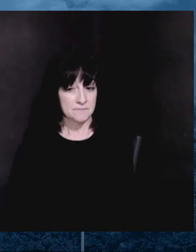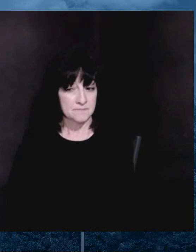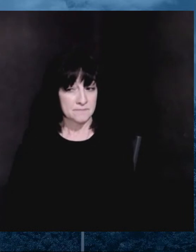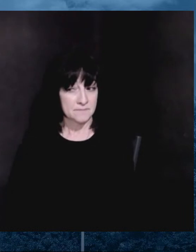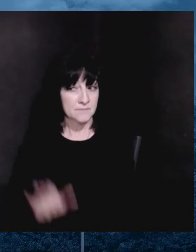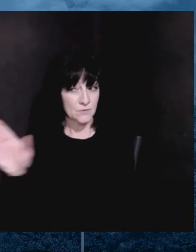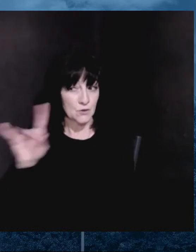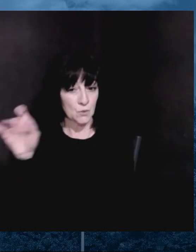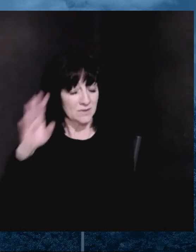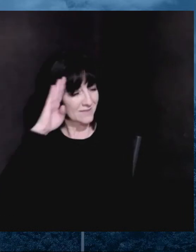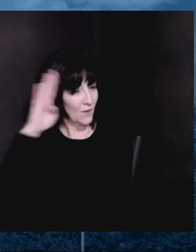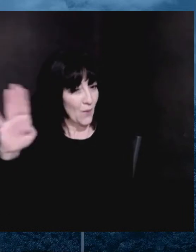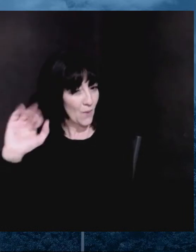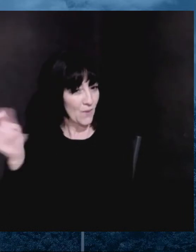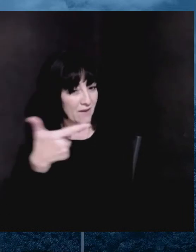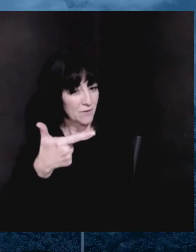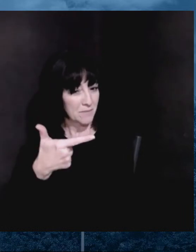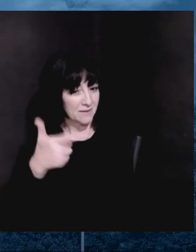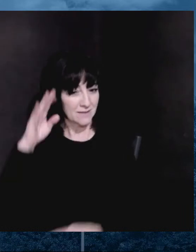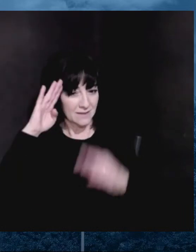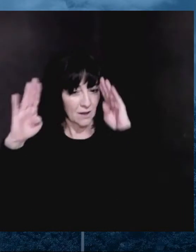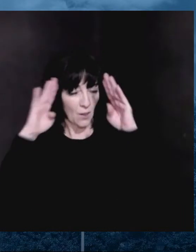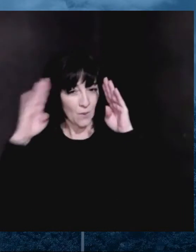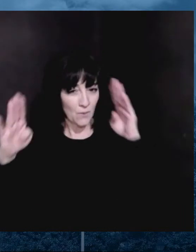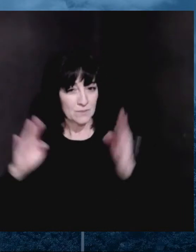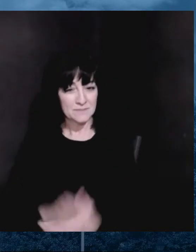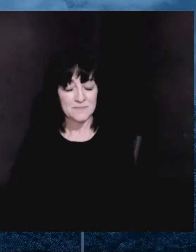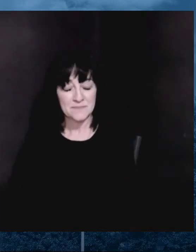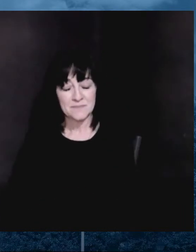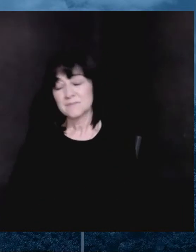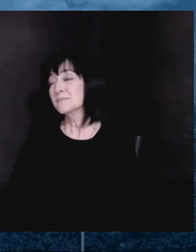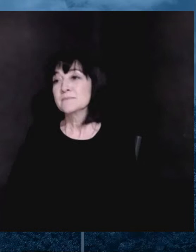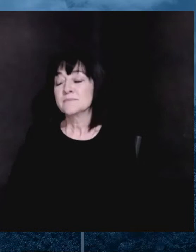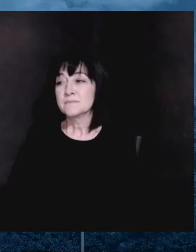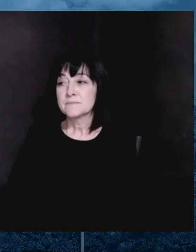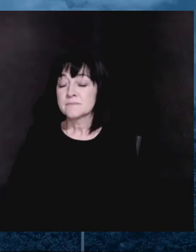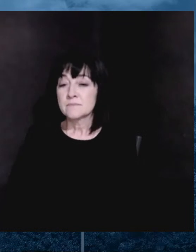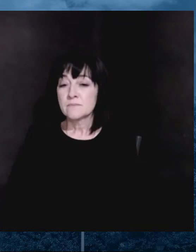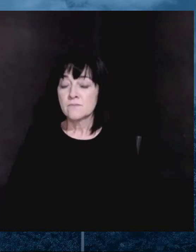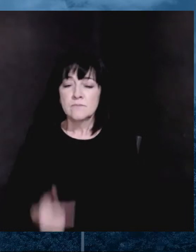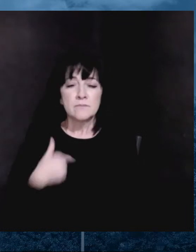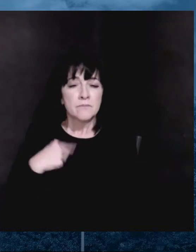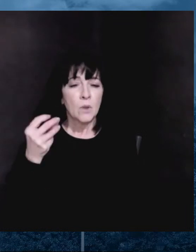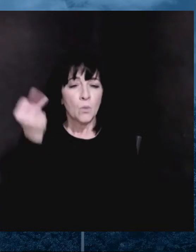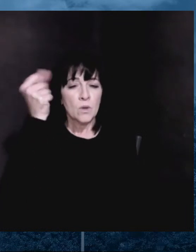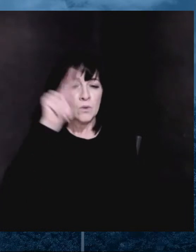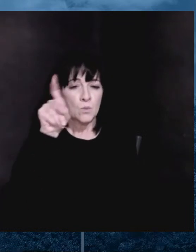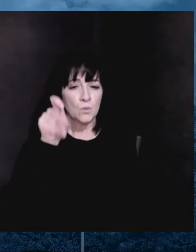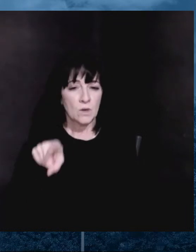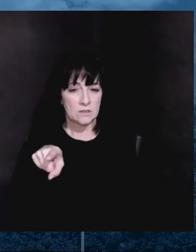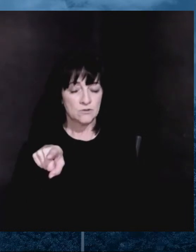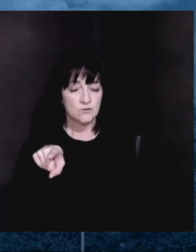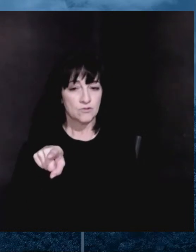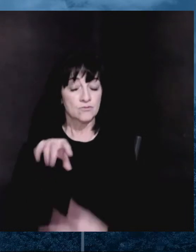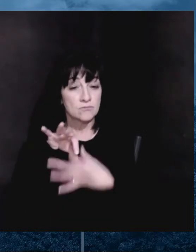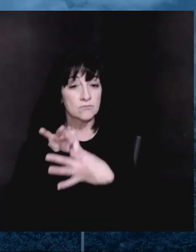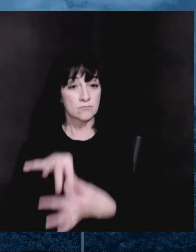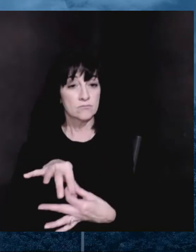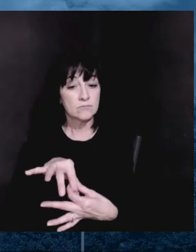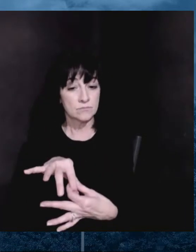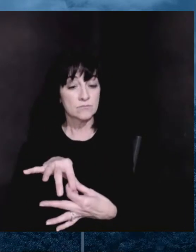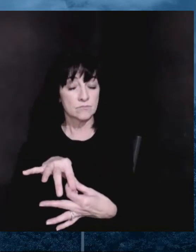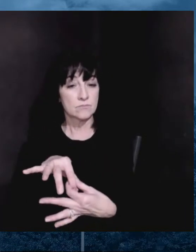Hi, everybody. Hello. Quick question on, so with vaccines in regard